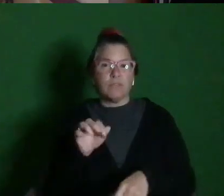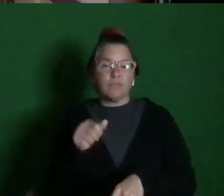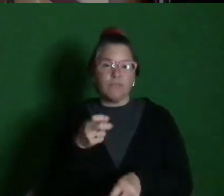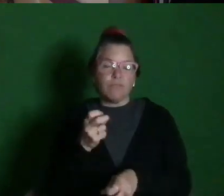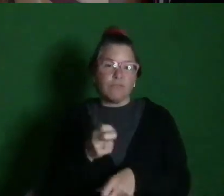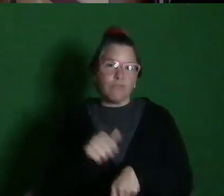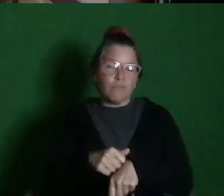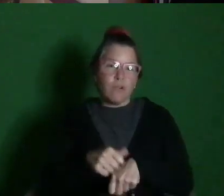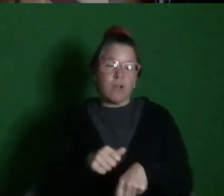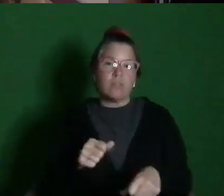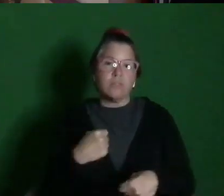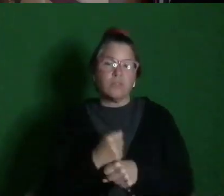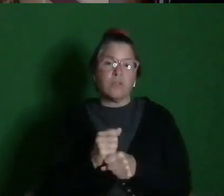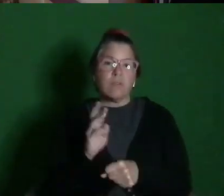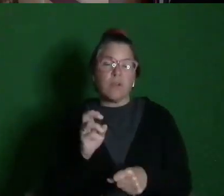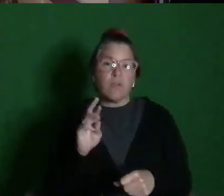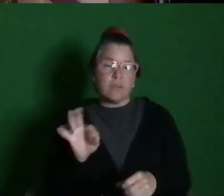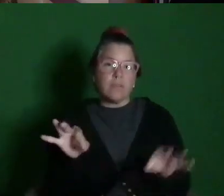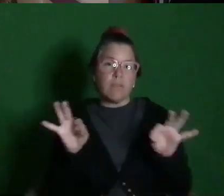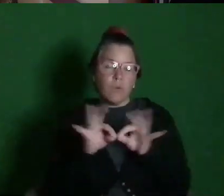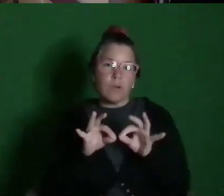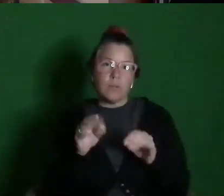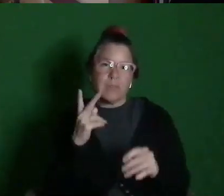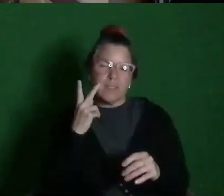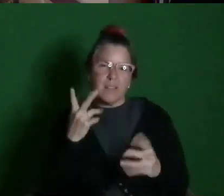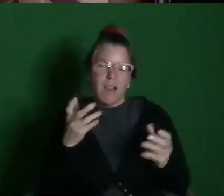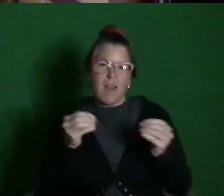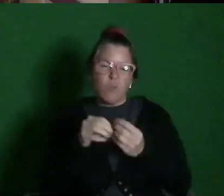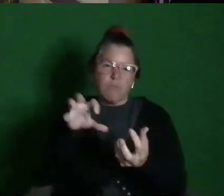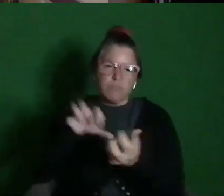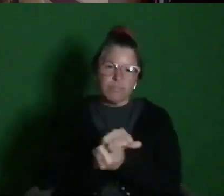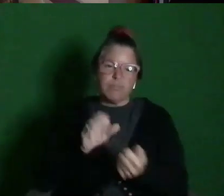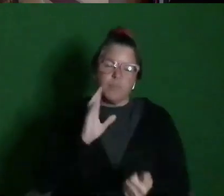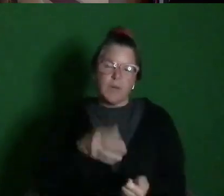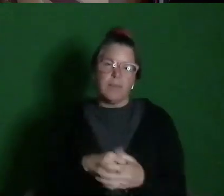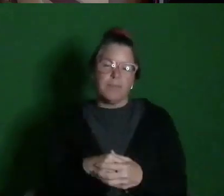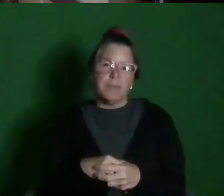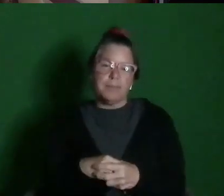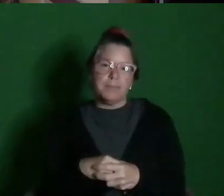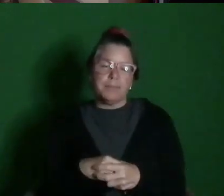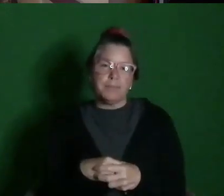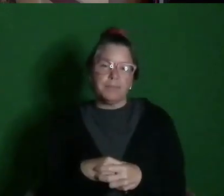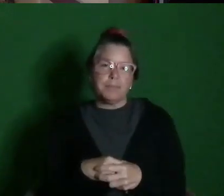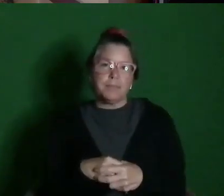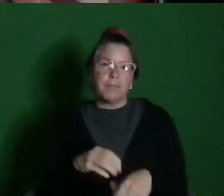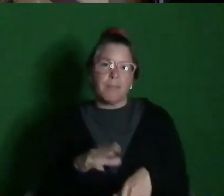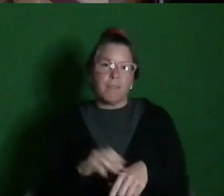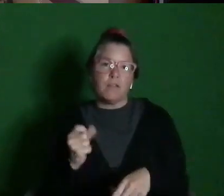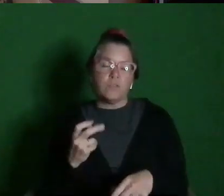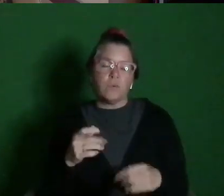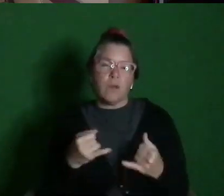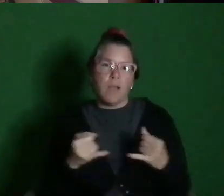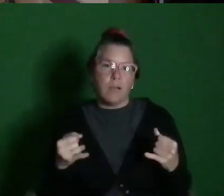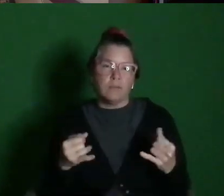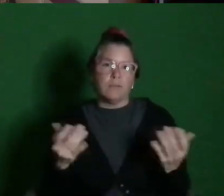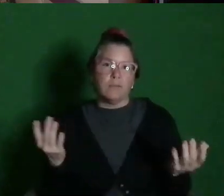create this barrier reefs is important, we're going to see a lot more destruction on those shorelines because we no longer